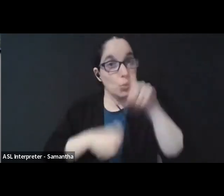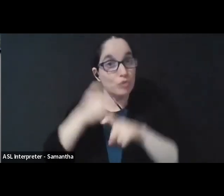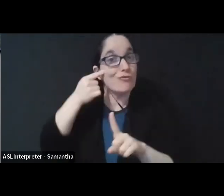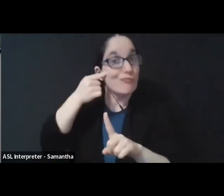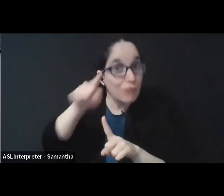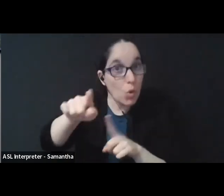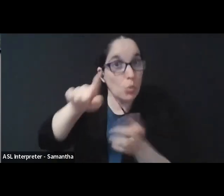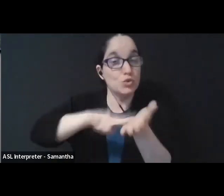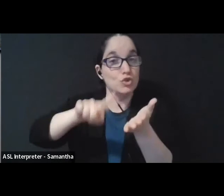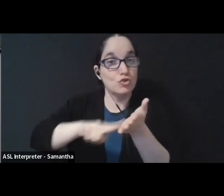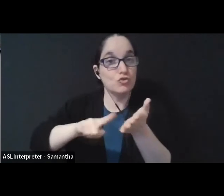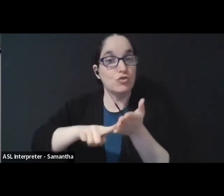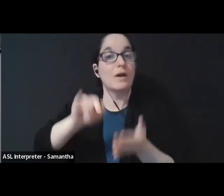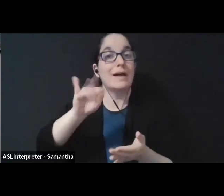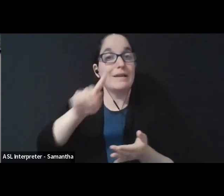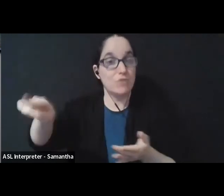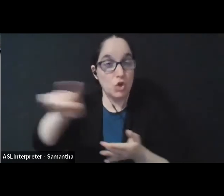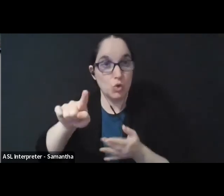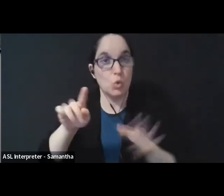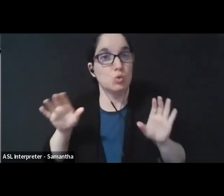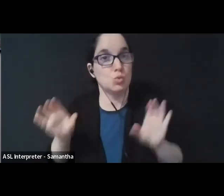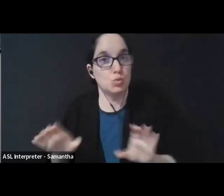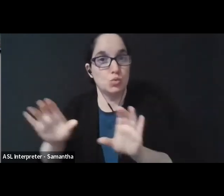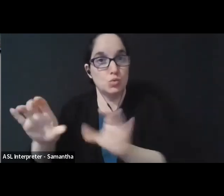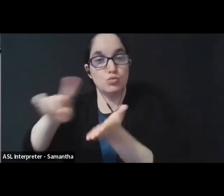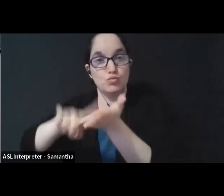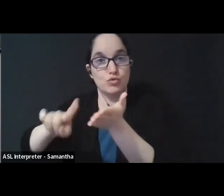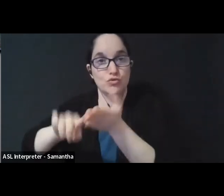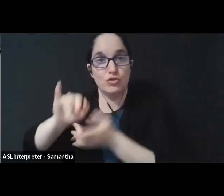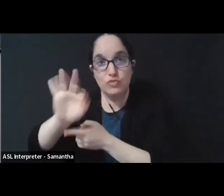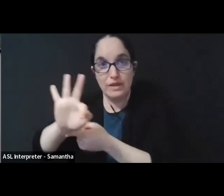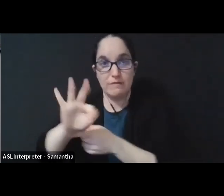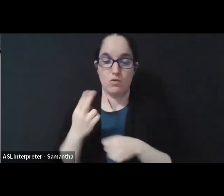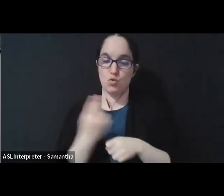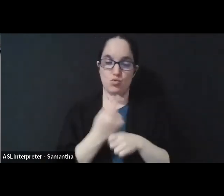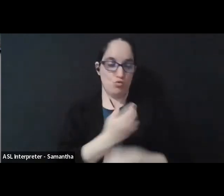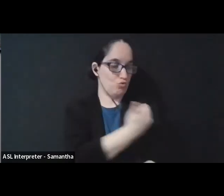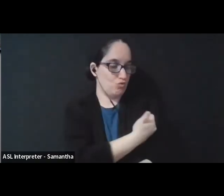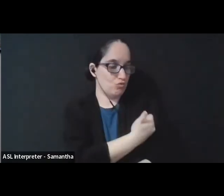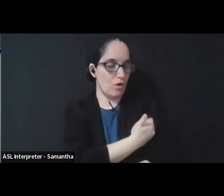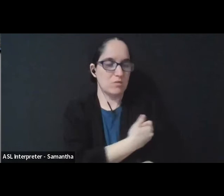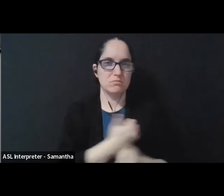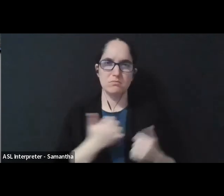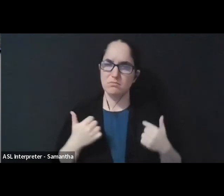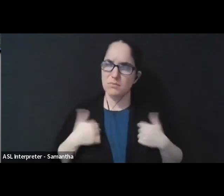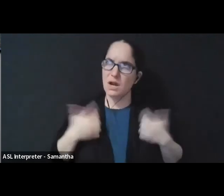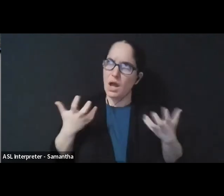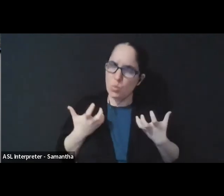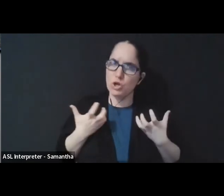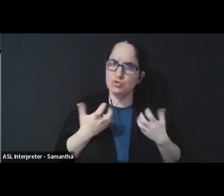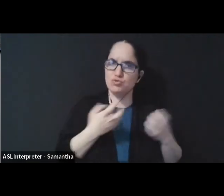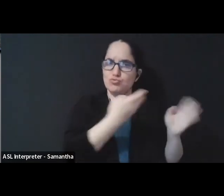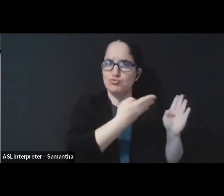actually do this research, and for people who use drugs who want to break into doing this research, do you know of